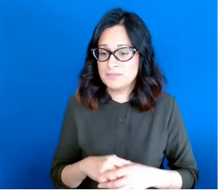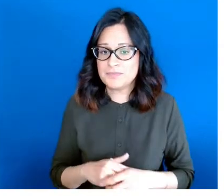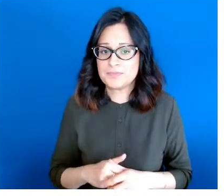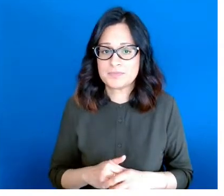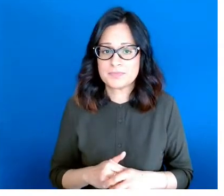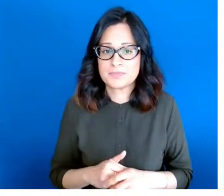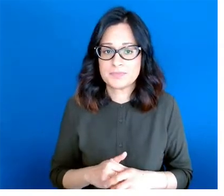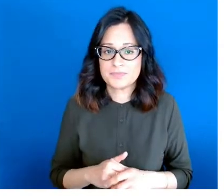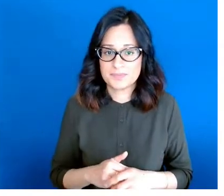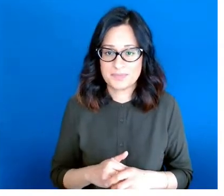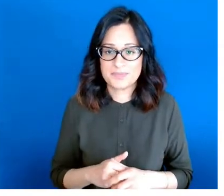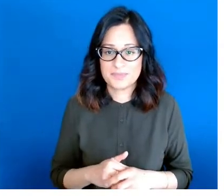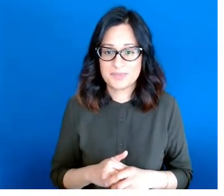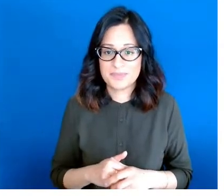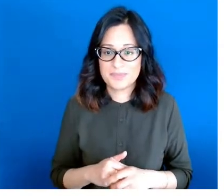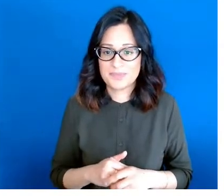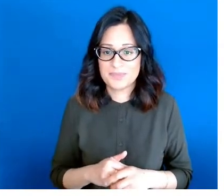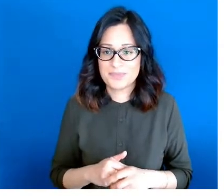Thank you.